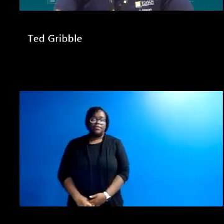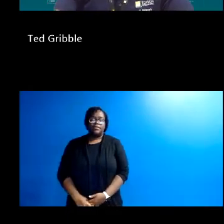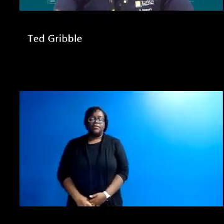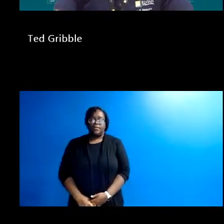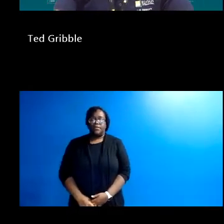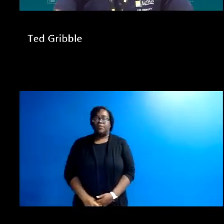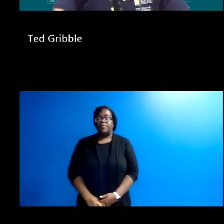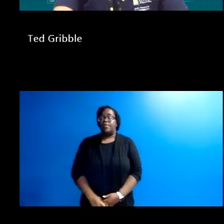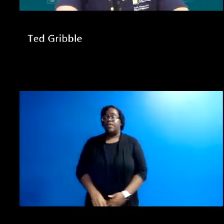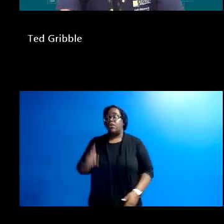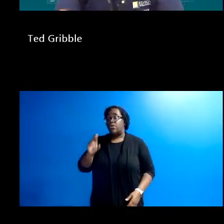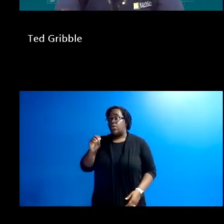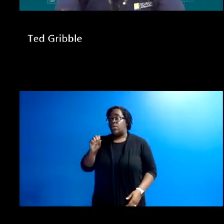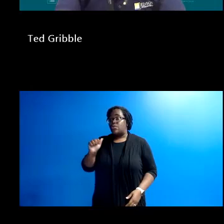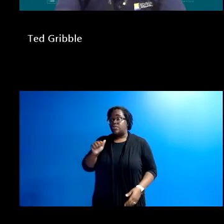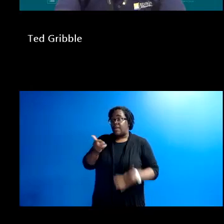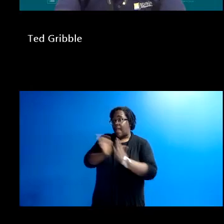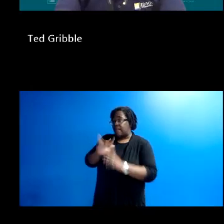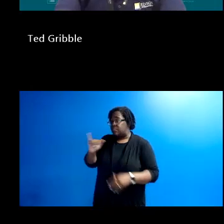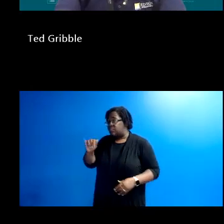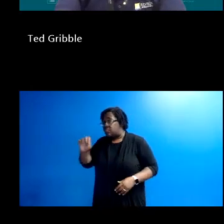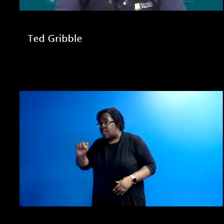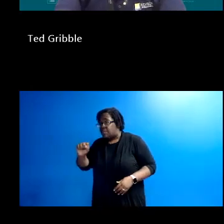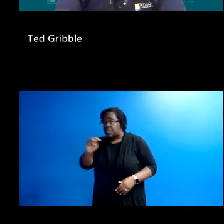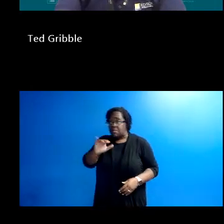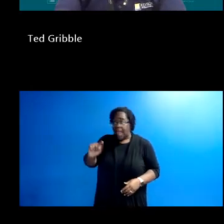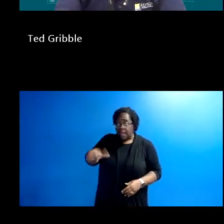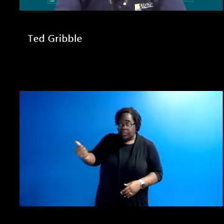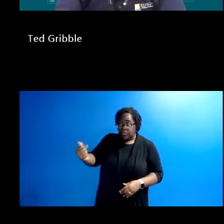Matt, James, anything else that has come through?